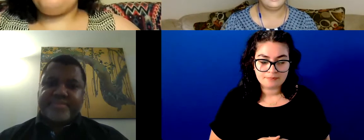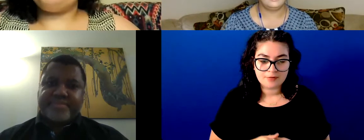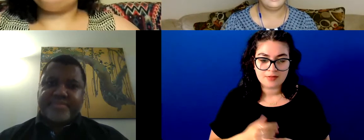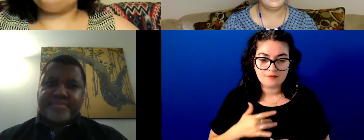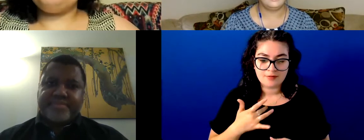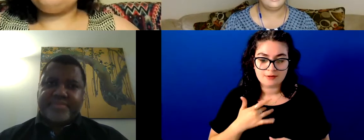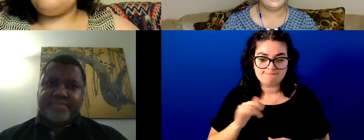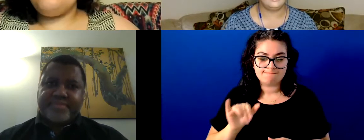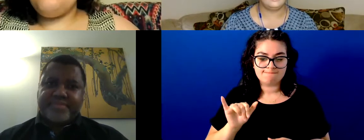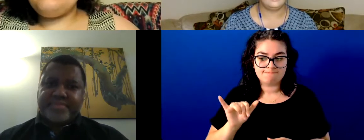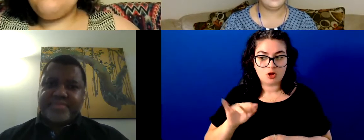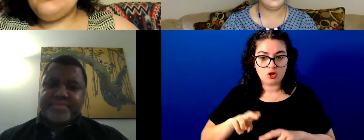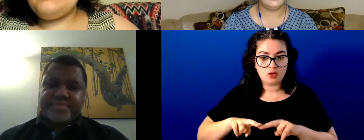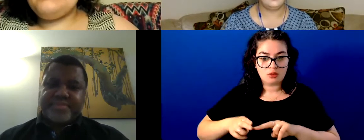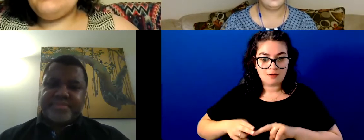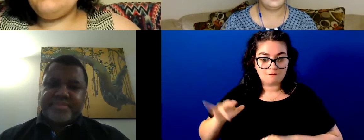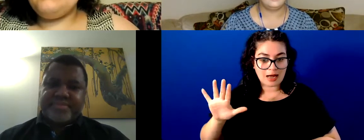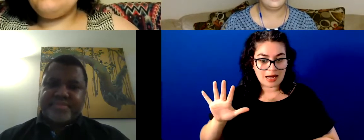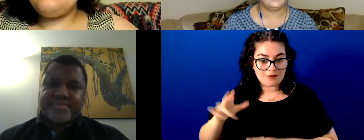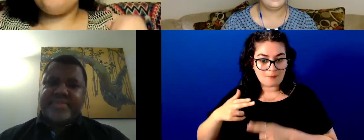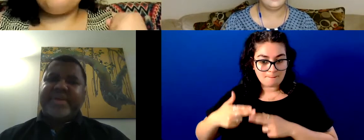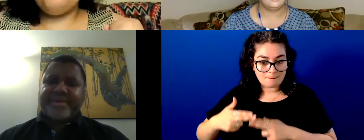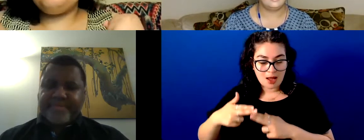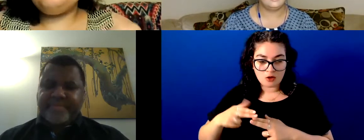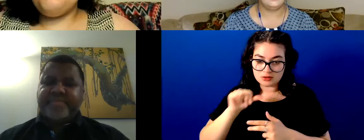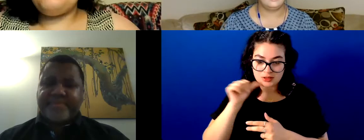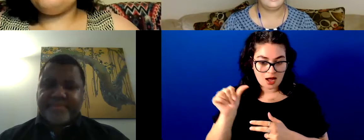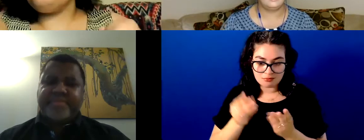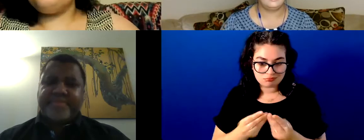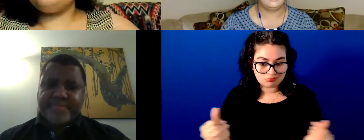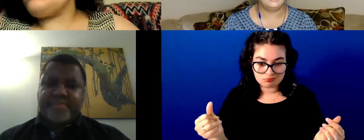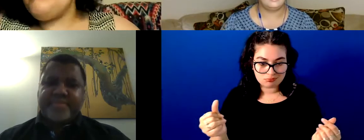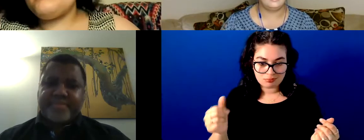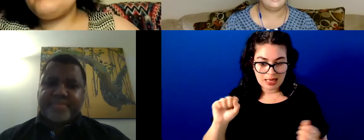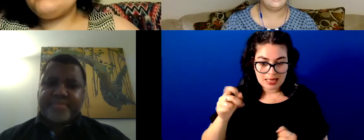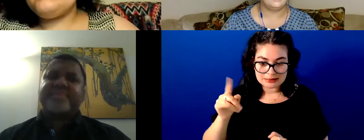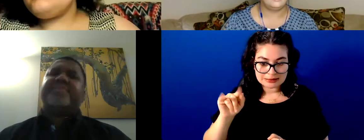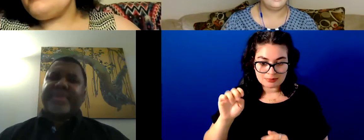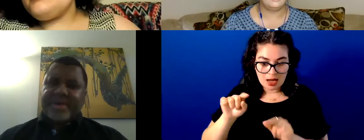more pounds is not going to fix the fact that my spine is a weird shape.